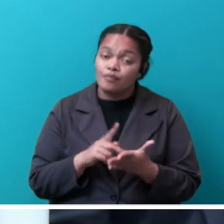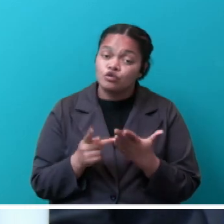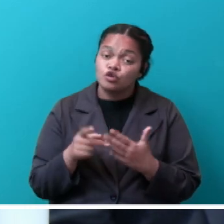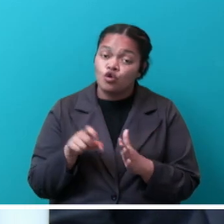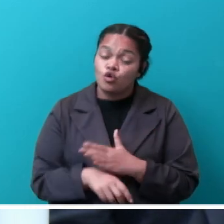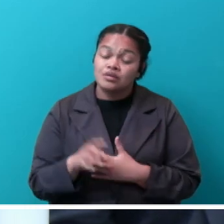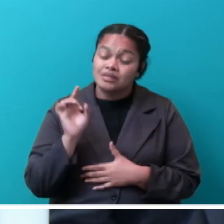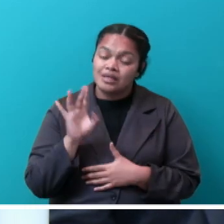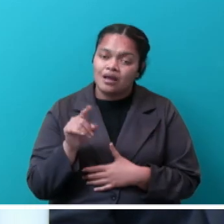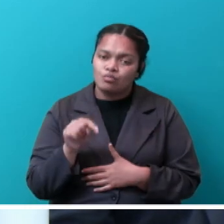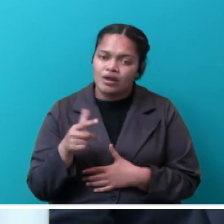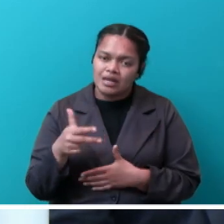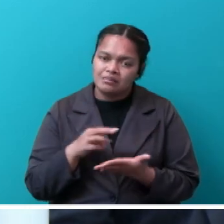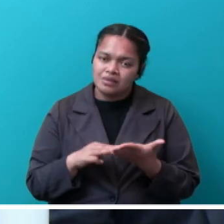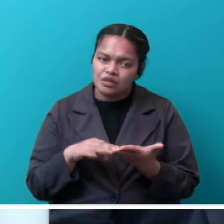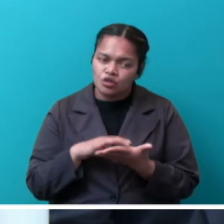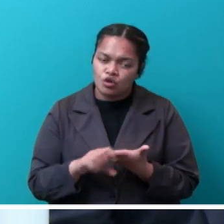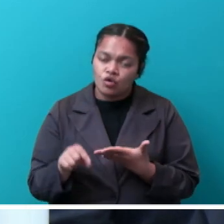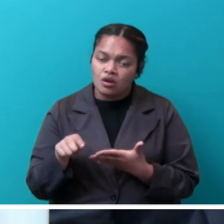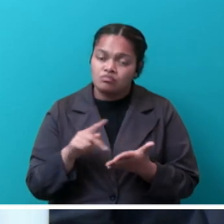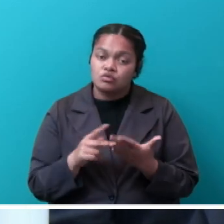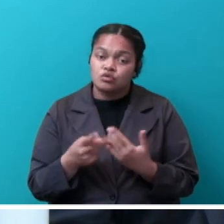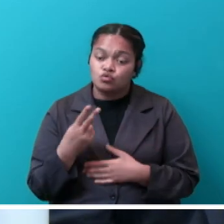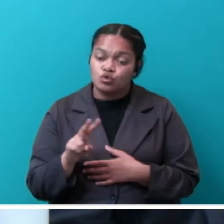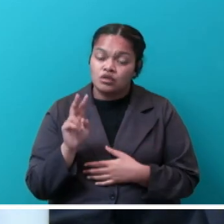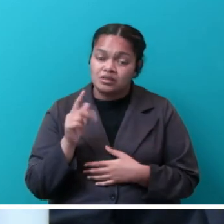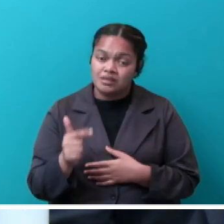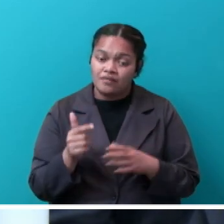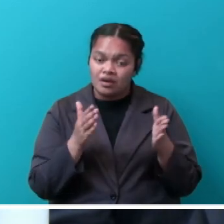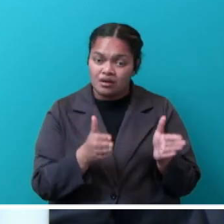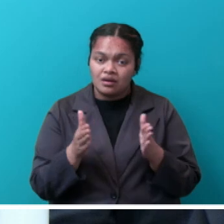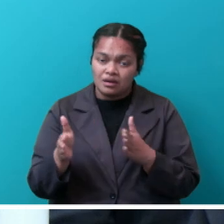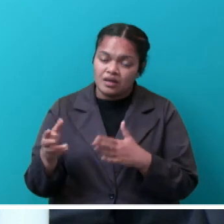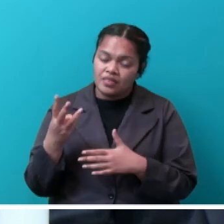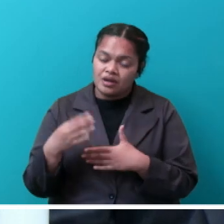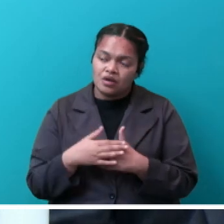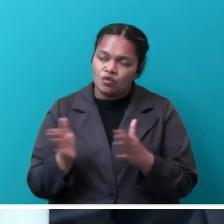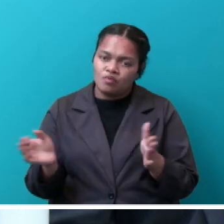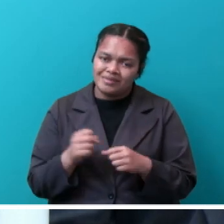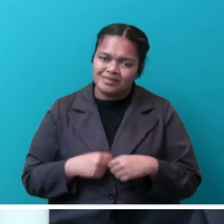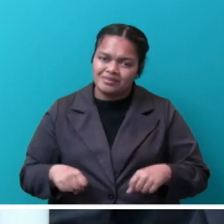million. The project includes 27 commercial lots, 3 open spaces,